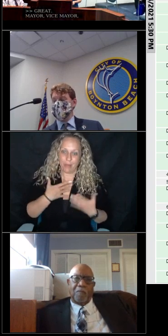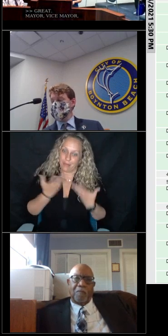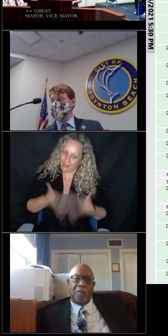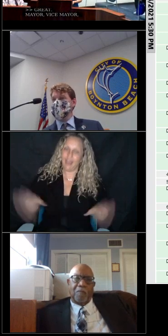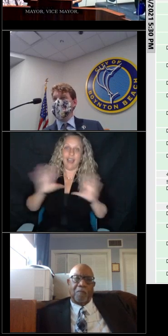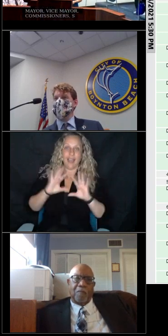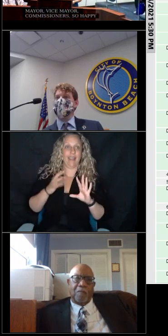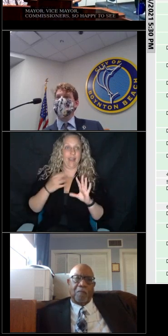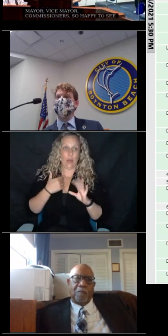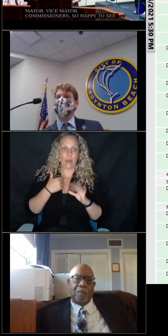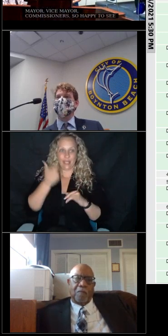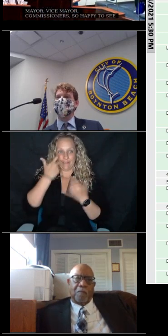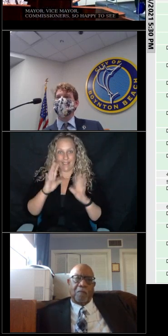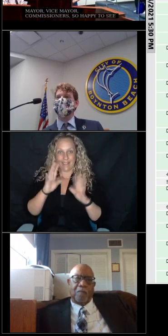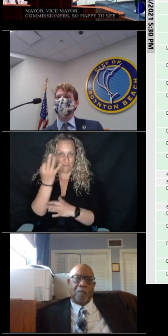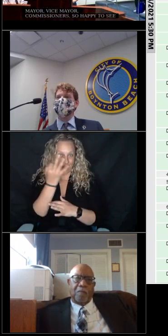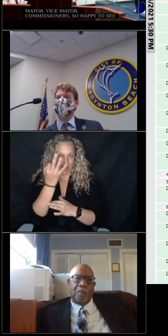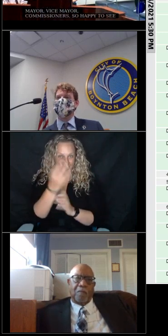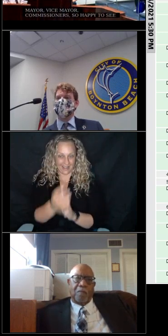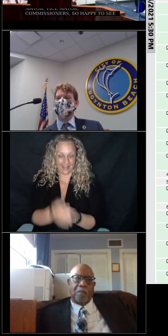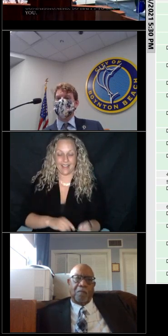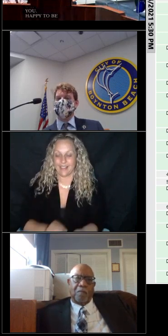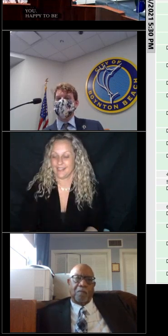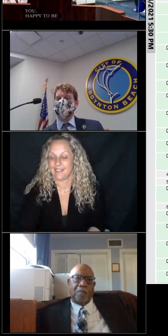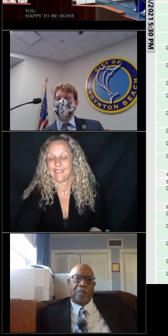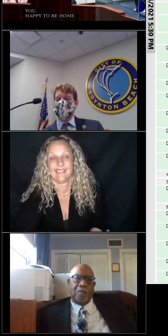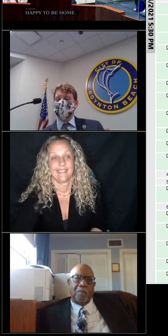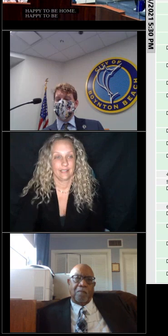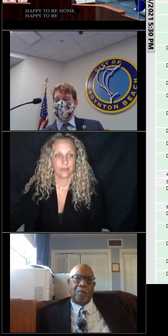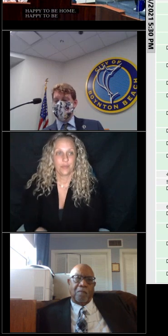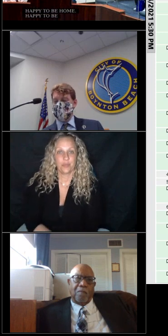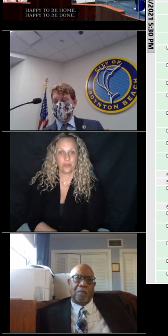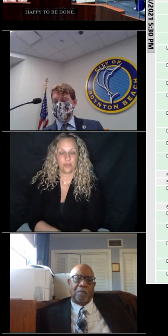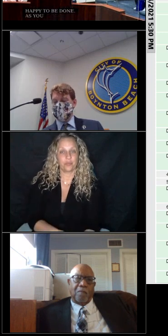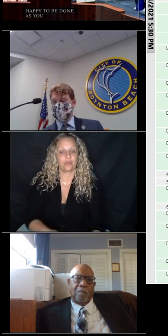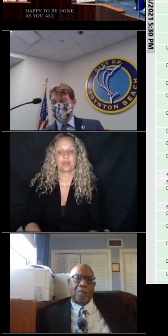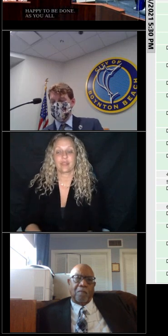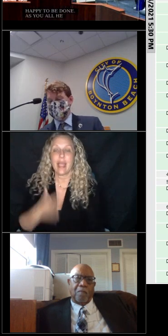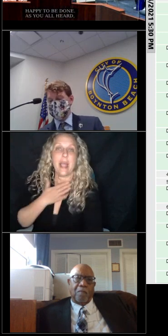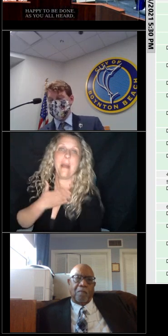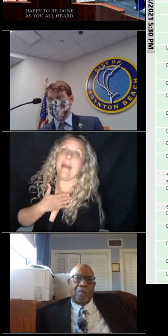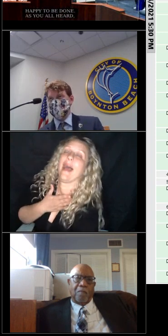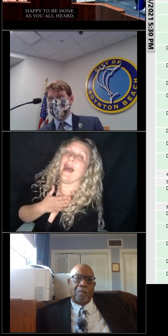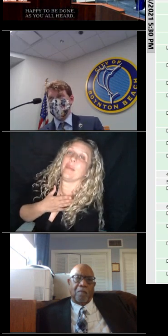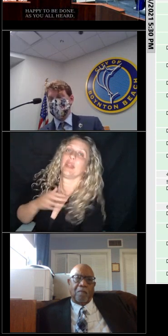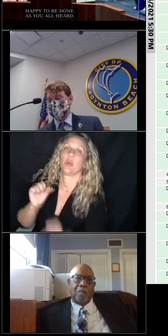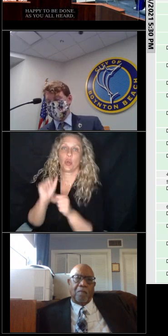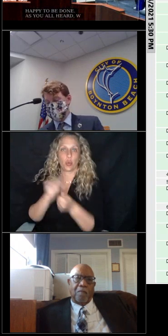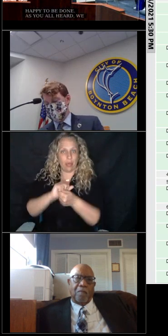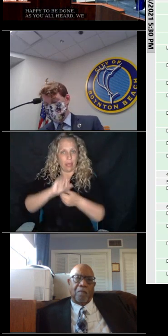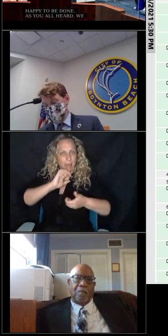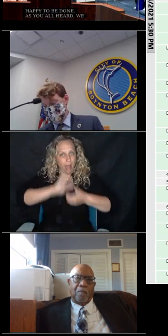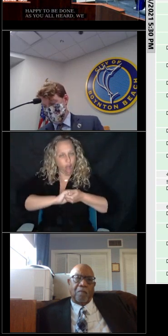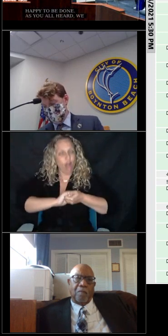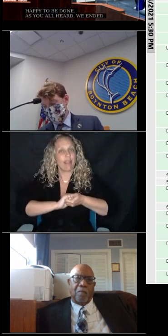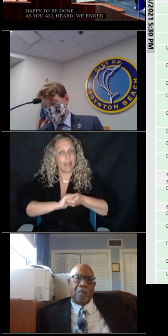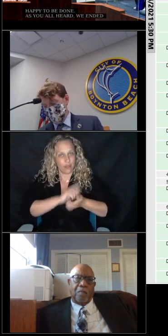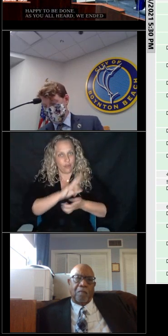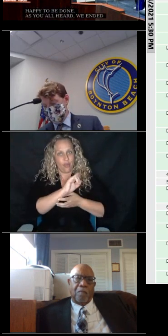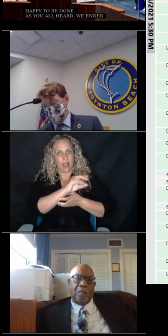on Friday. So this is really hot off the presses. And I'm so happy to work with my colleague, Rep. Casella. We had a really